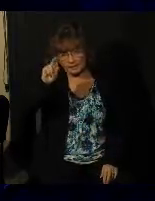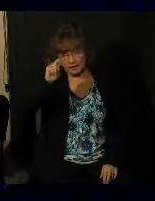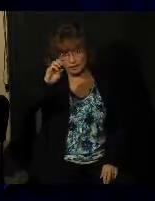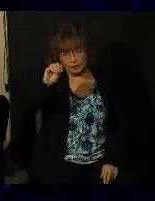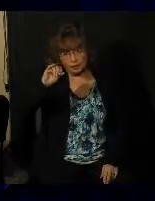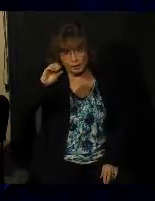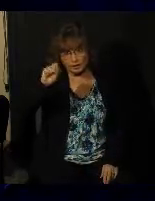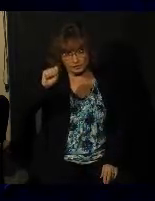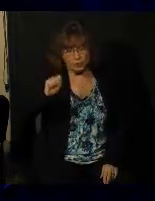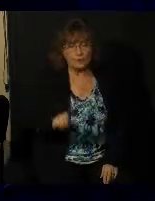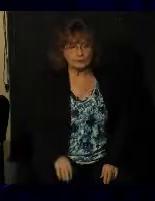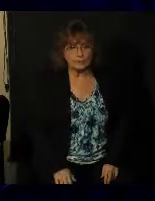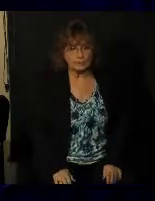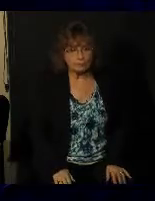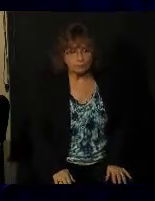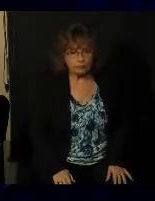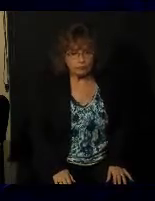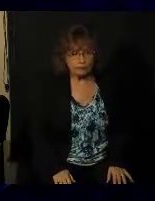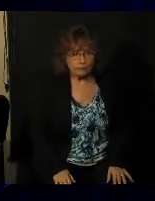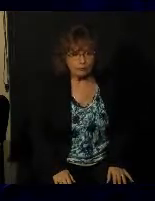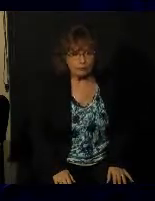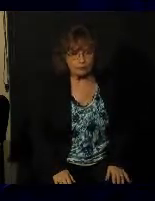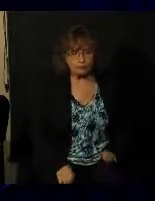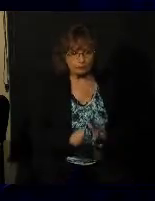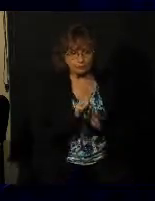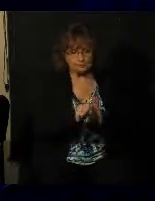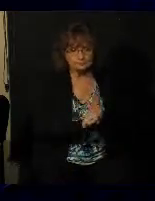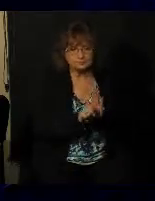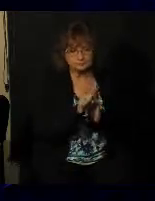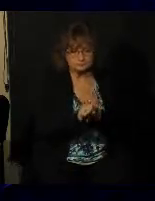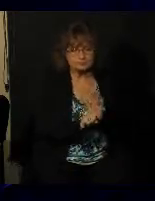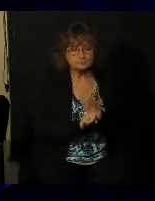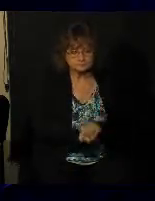tonight? Brother Terry, how many do you all take at a time?